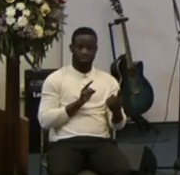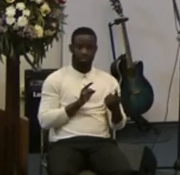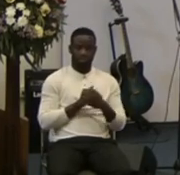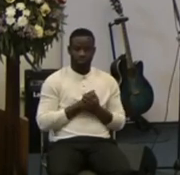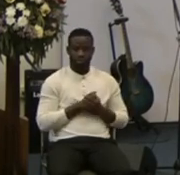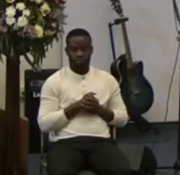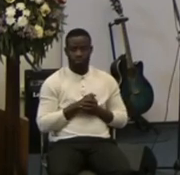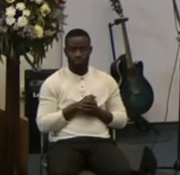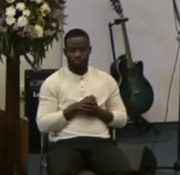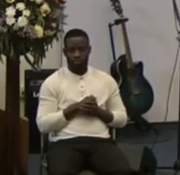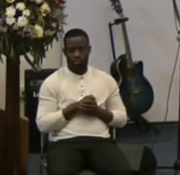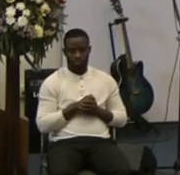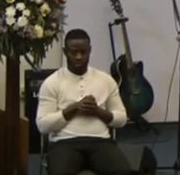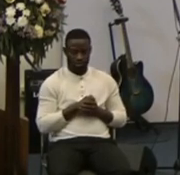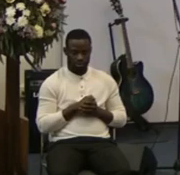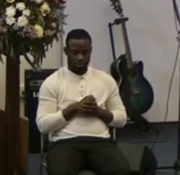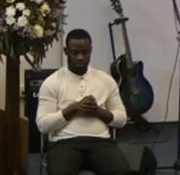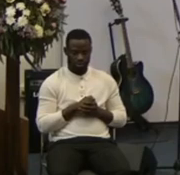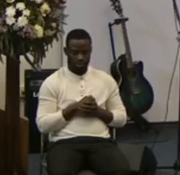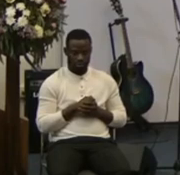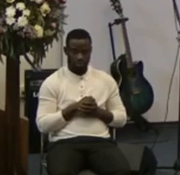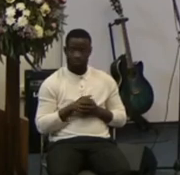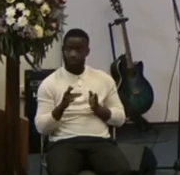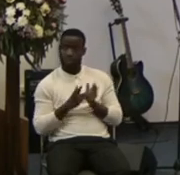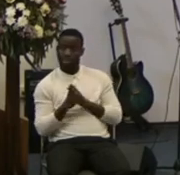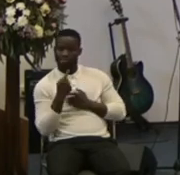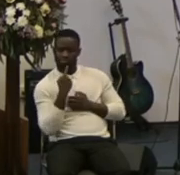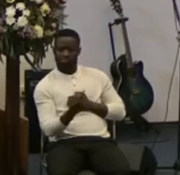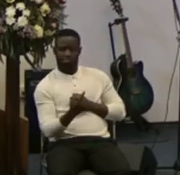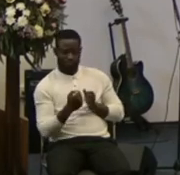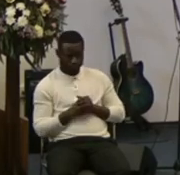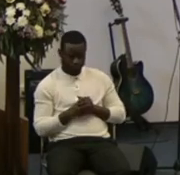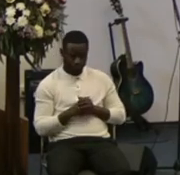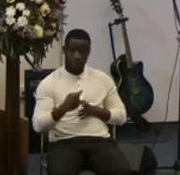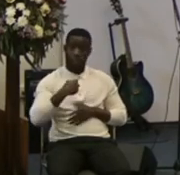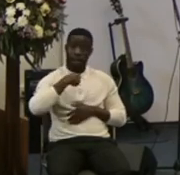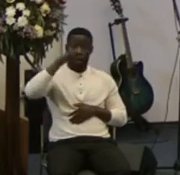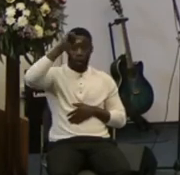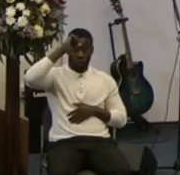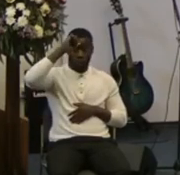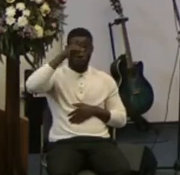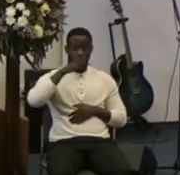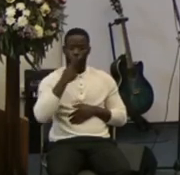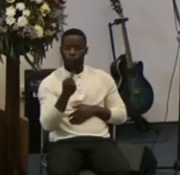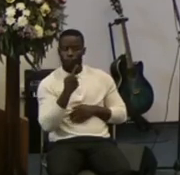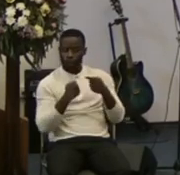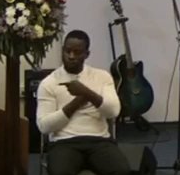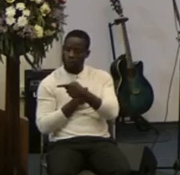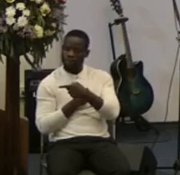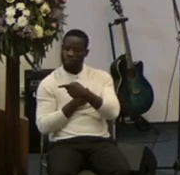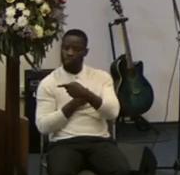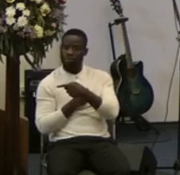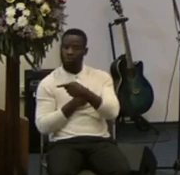the evil spirit, he says, I know who you